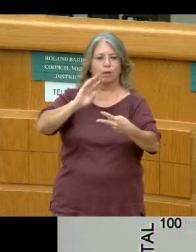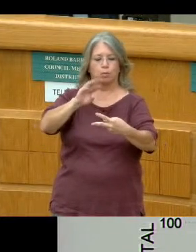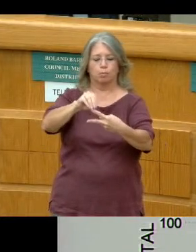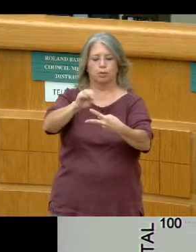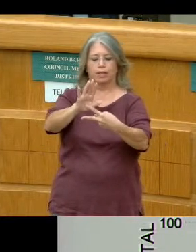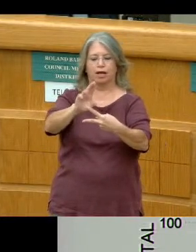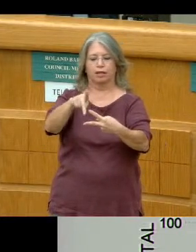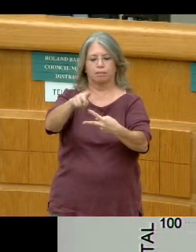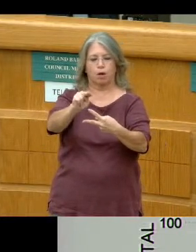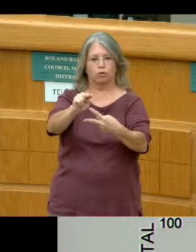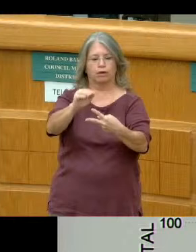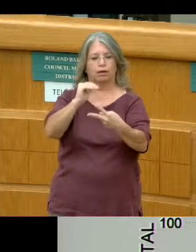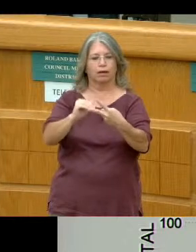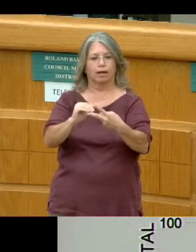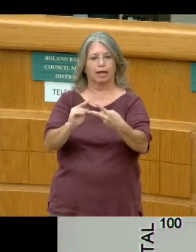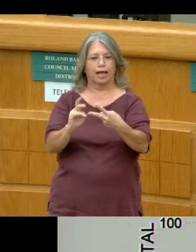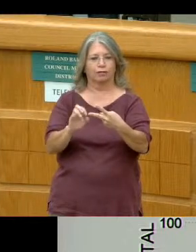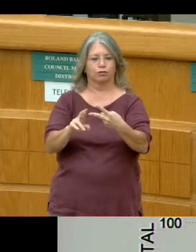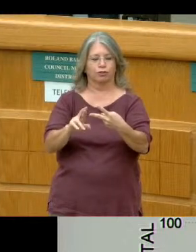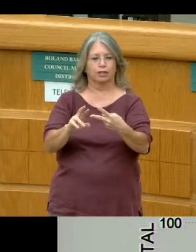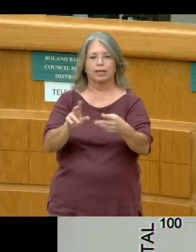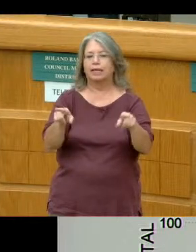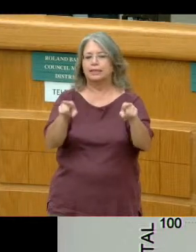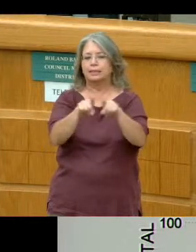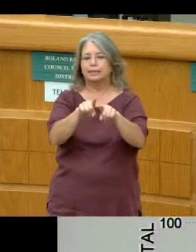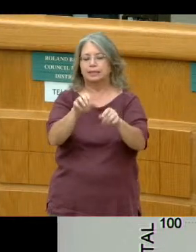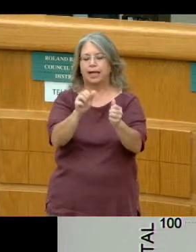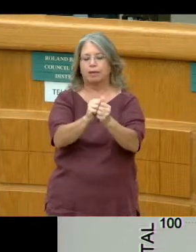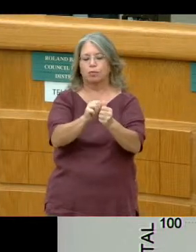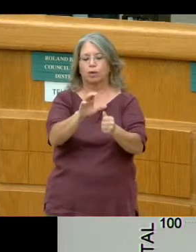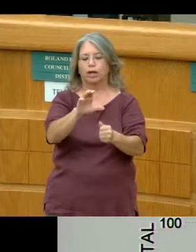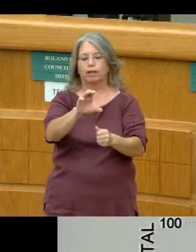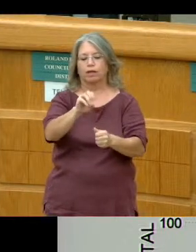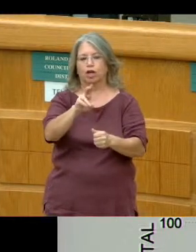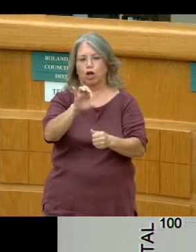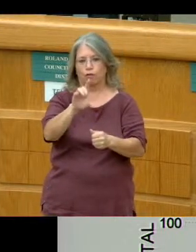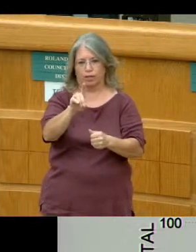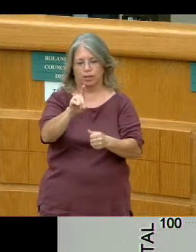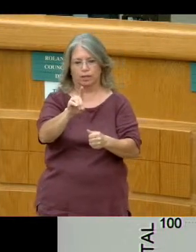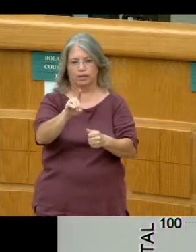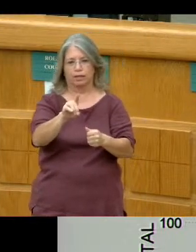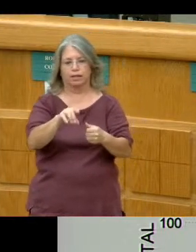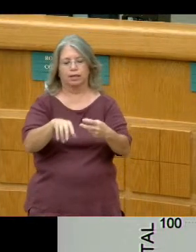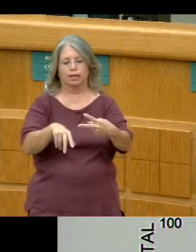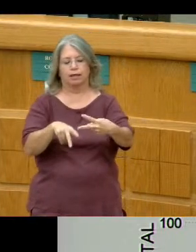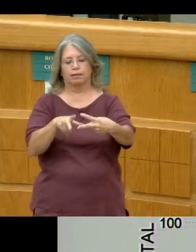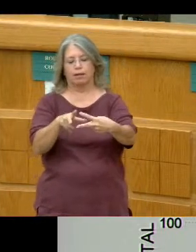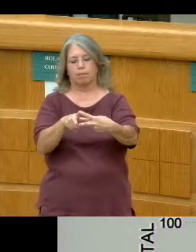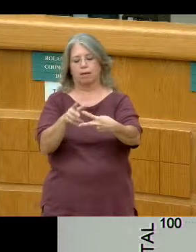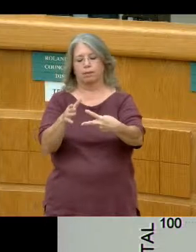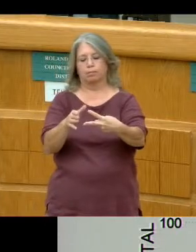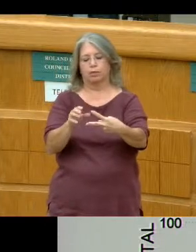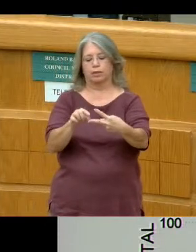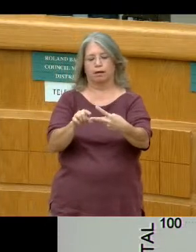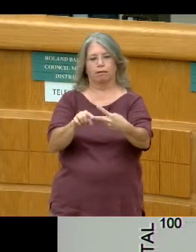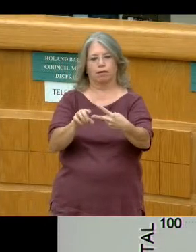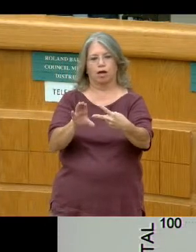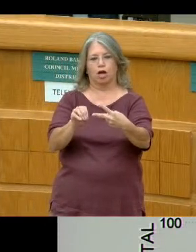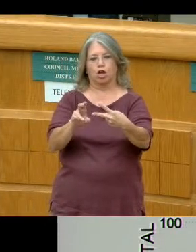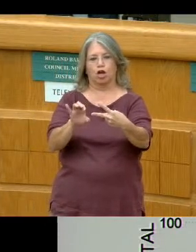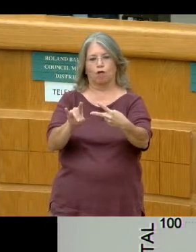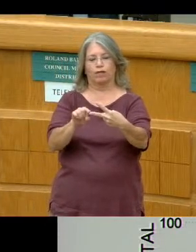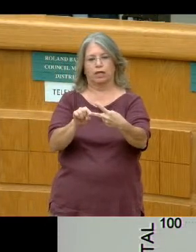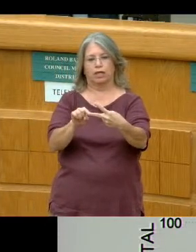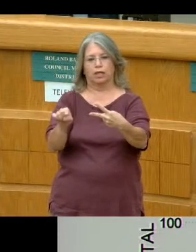COVID's usually not the first thing on the list, but then there's a couple additional things on the list where COVID might be one of those. If COVID is anywhere in